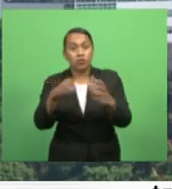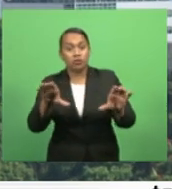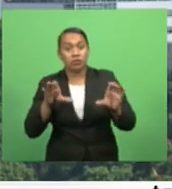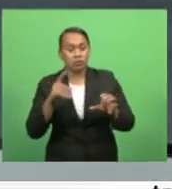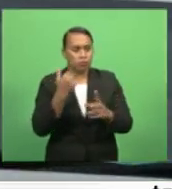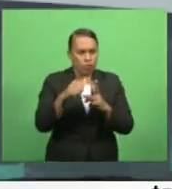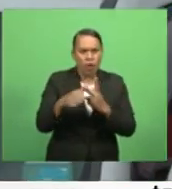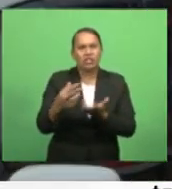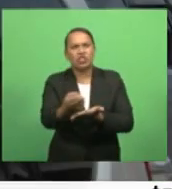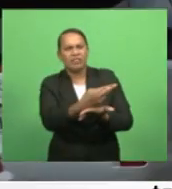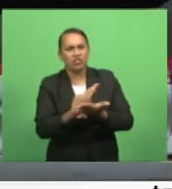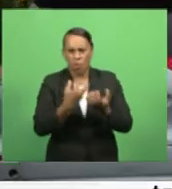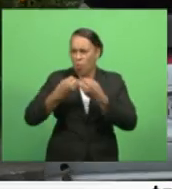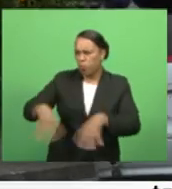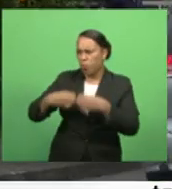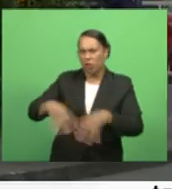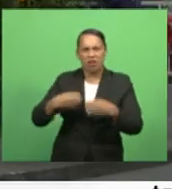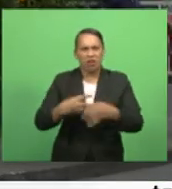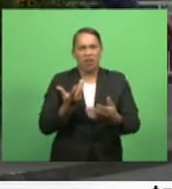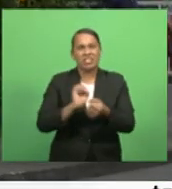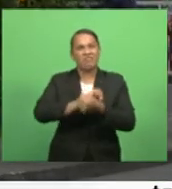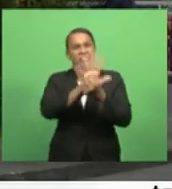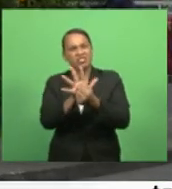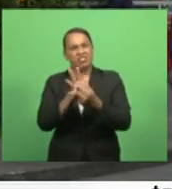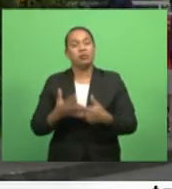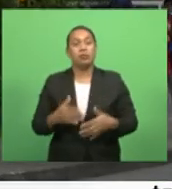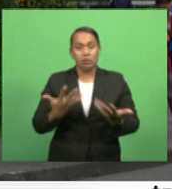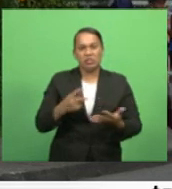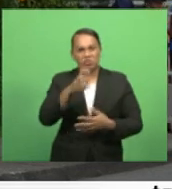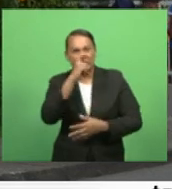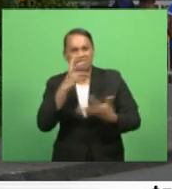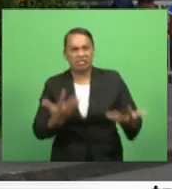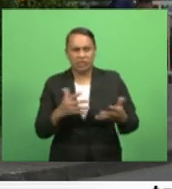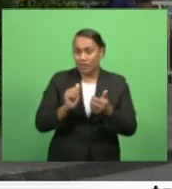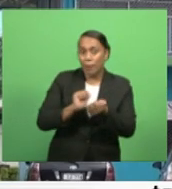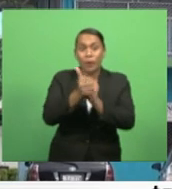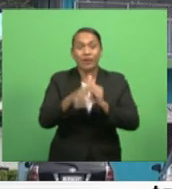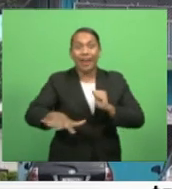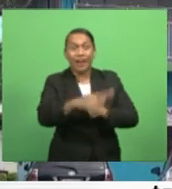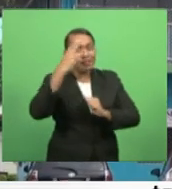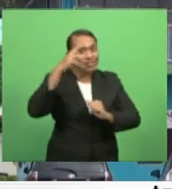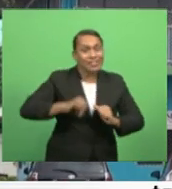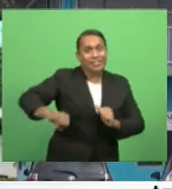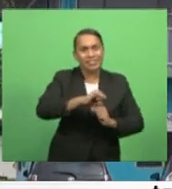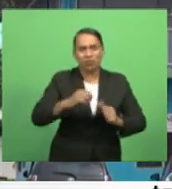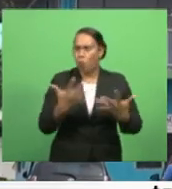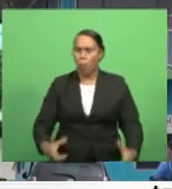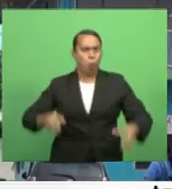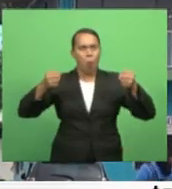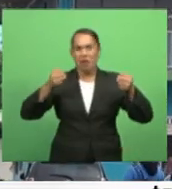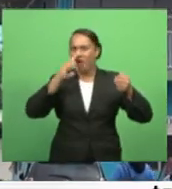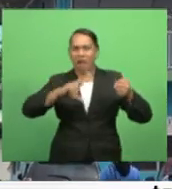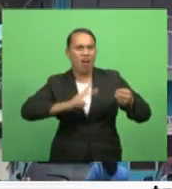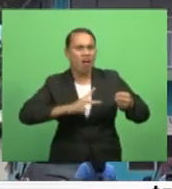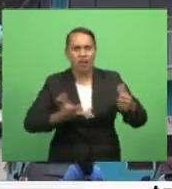in light of COVID-19, as halls and sports grounds are not given out on hire. Kumar says the council's revenue is also lost